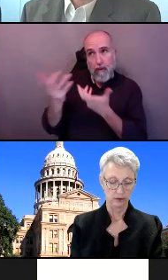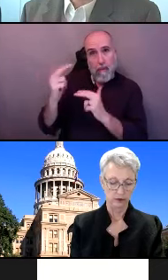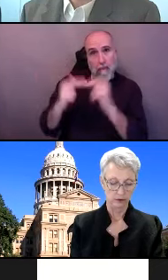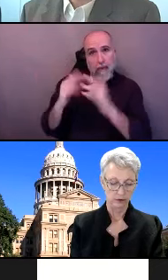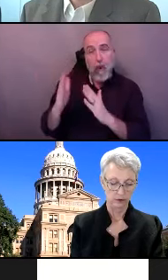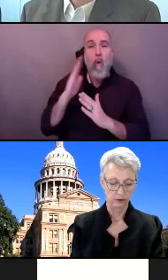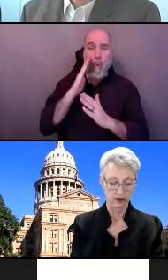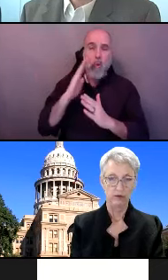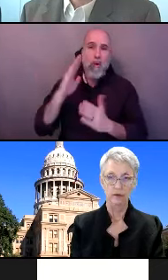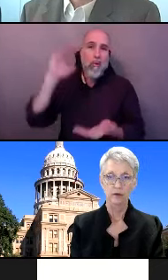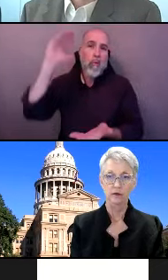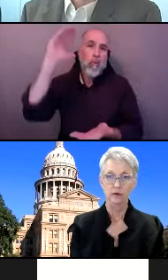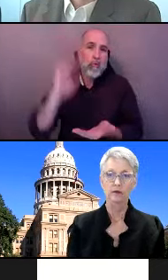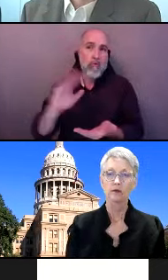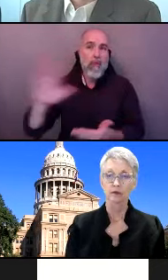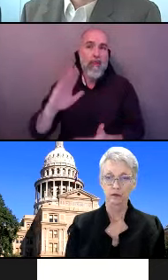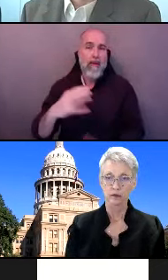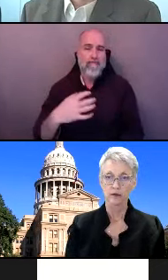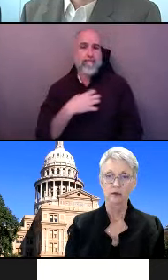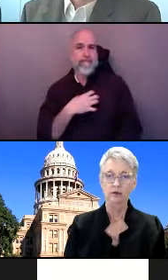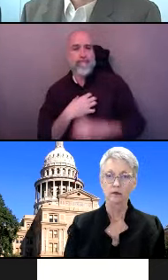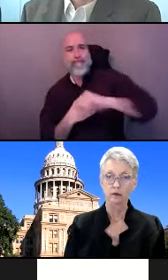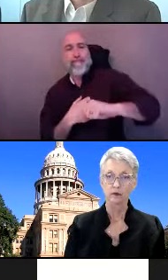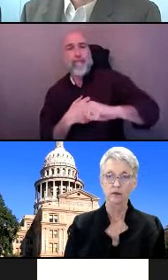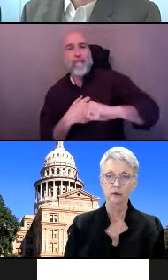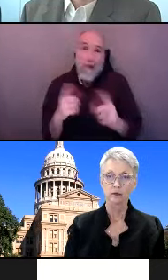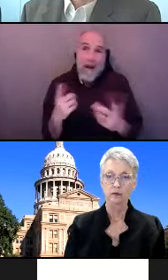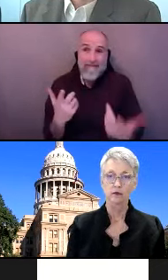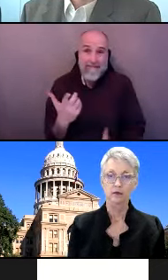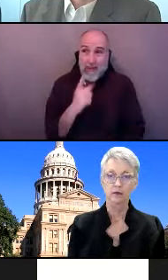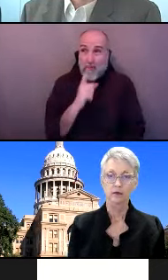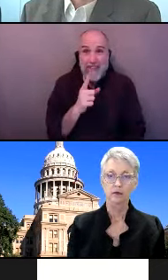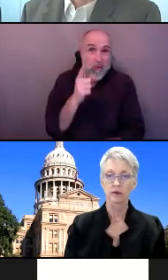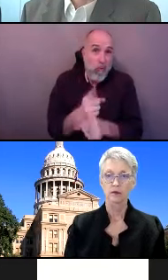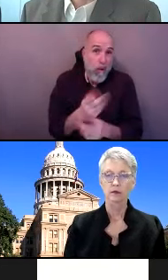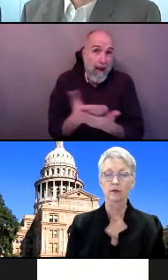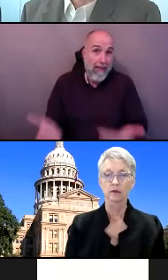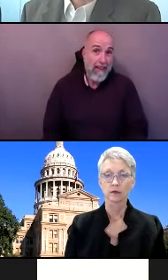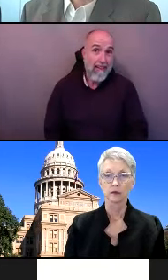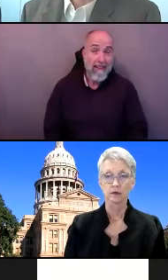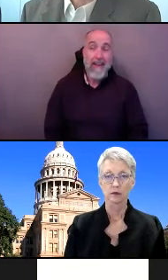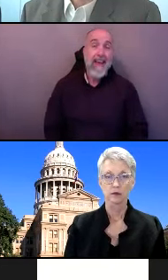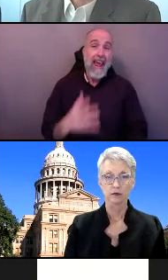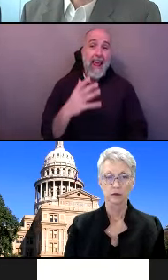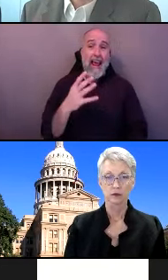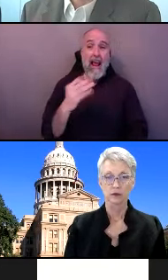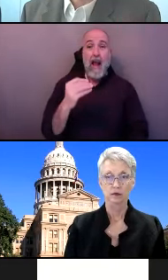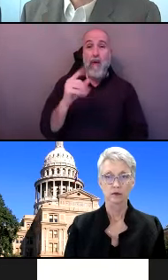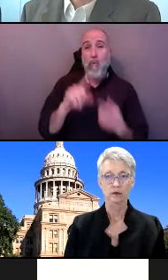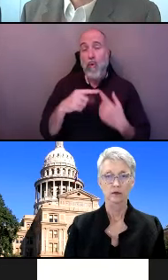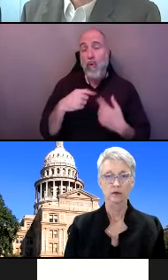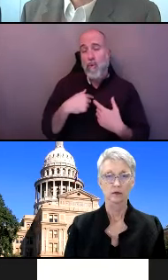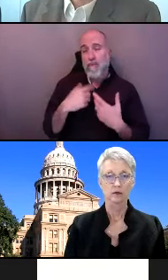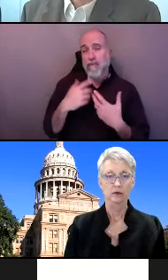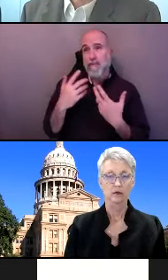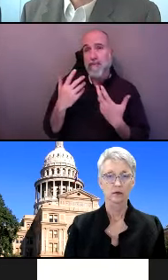help reduce objections to it, but ultimately it's the right thing to do. And I recall when we looked the difference